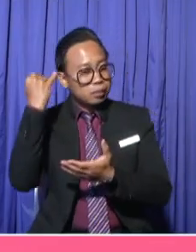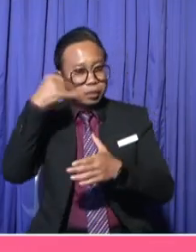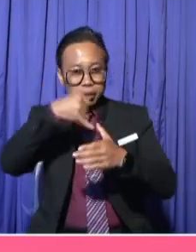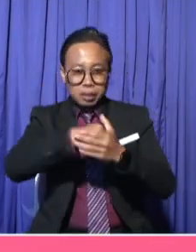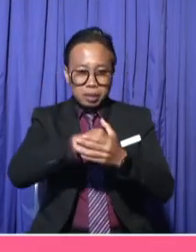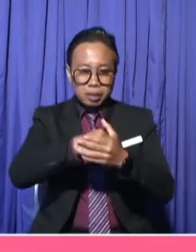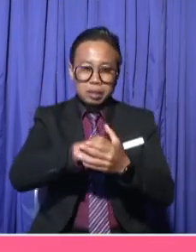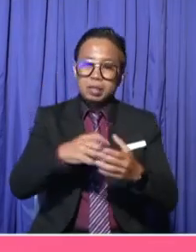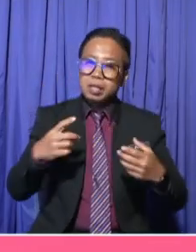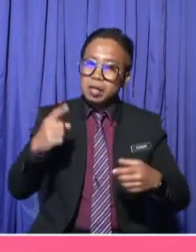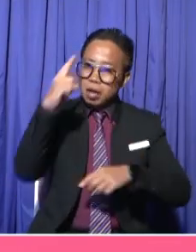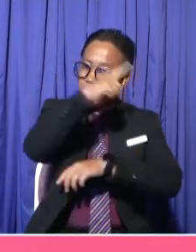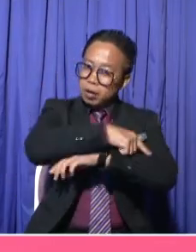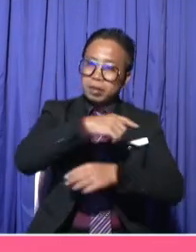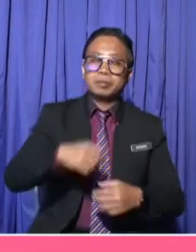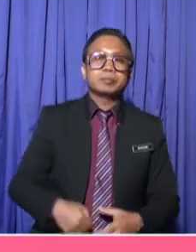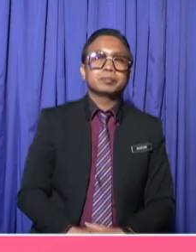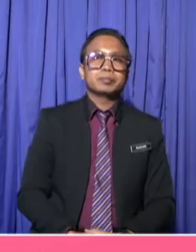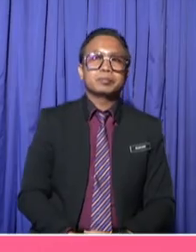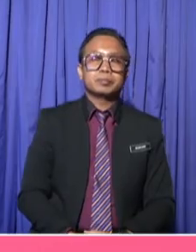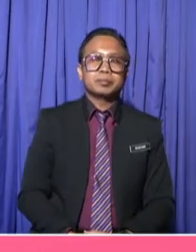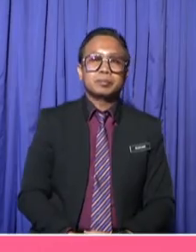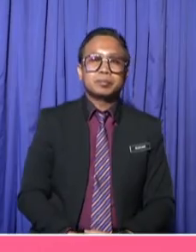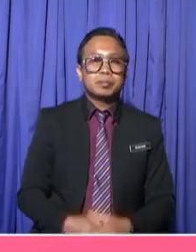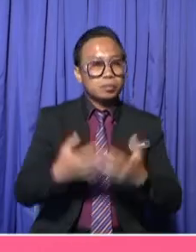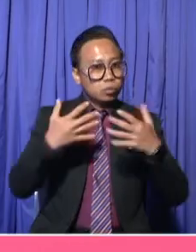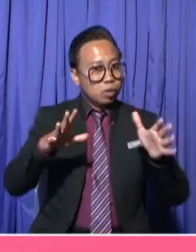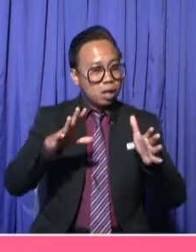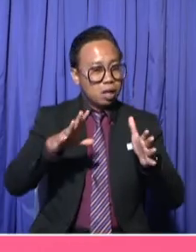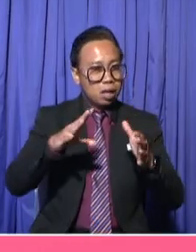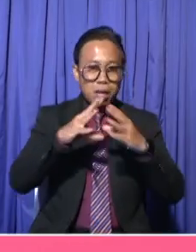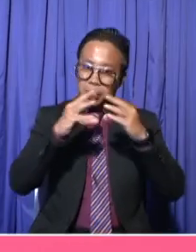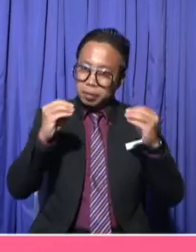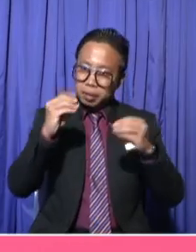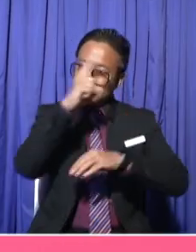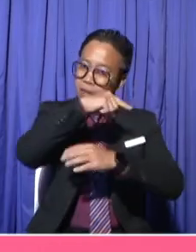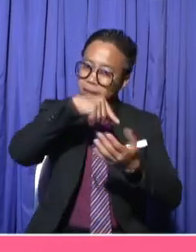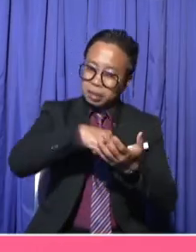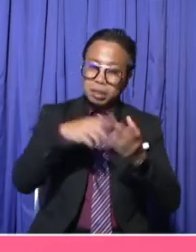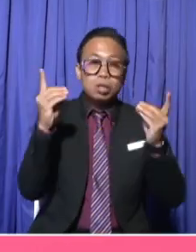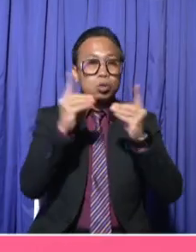your daily situations. That's all for today.